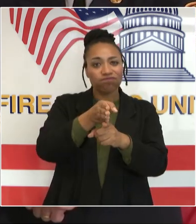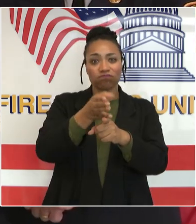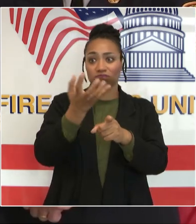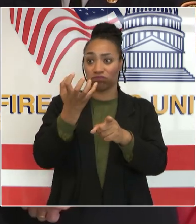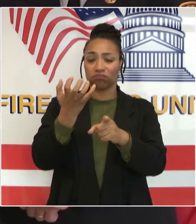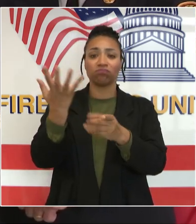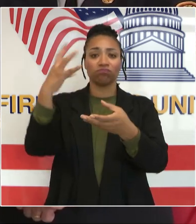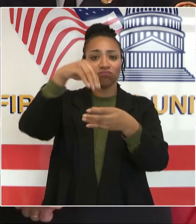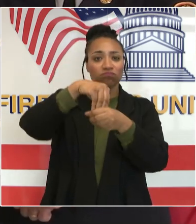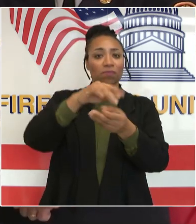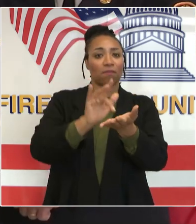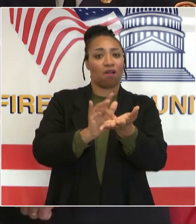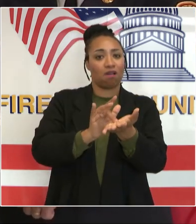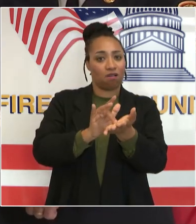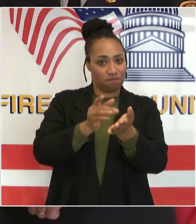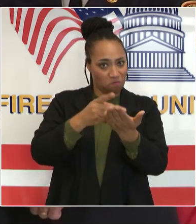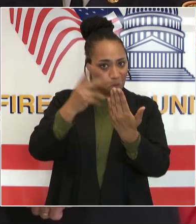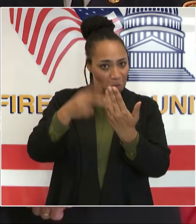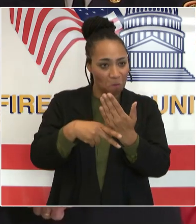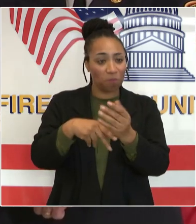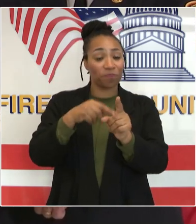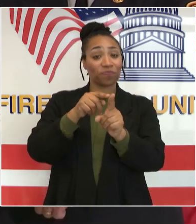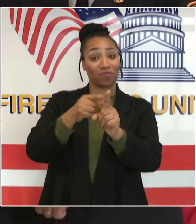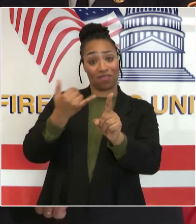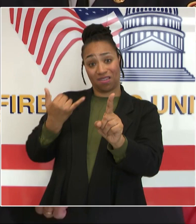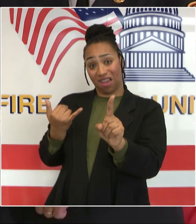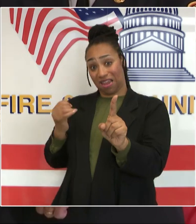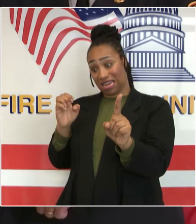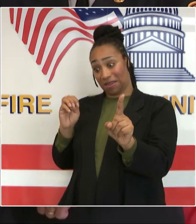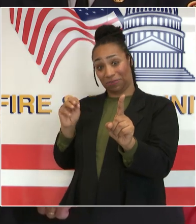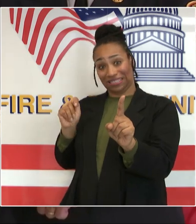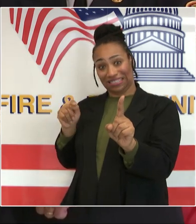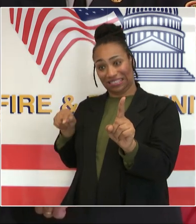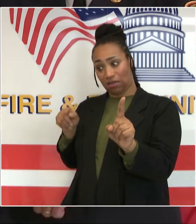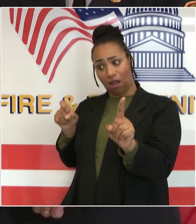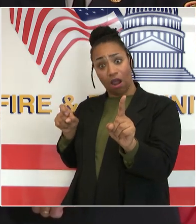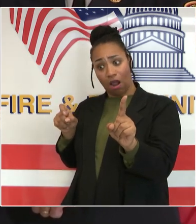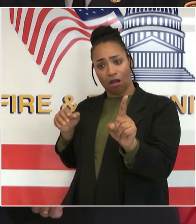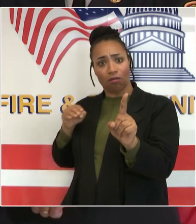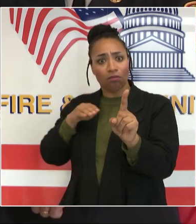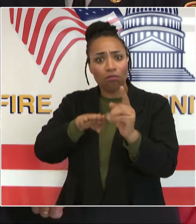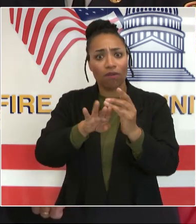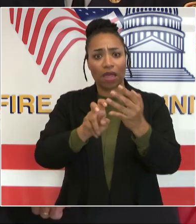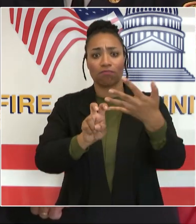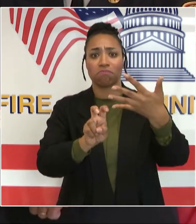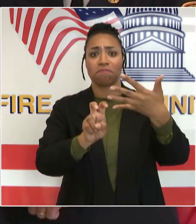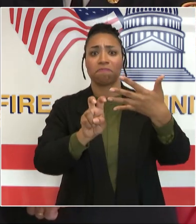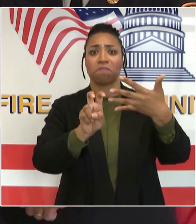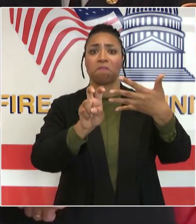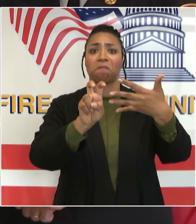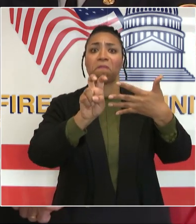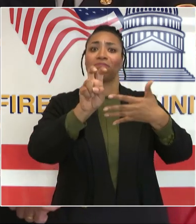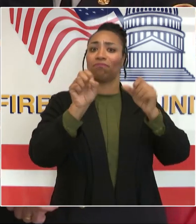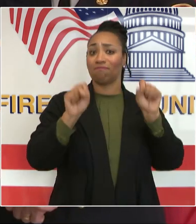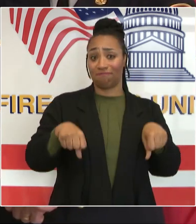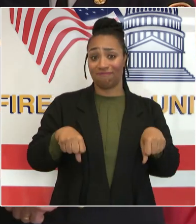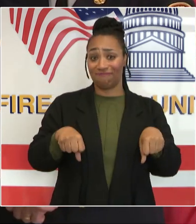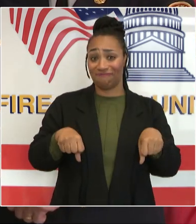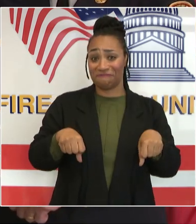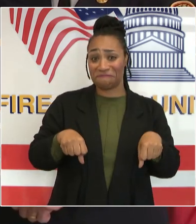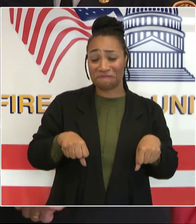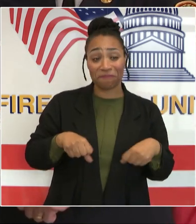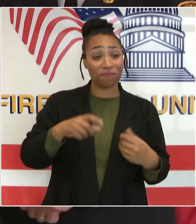stage of their careers in public service, and as Mayor Bowser mentioned, a pathway to the middle class.